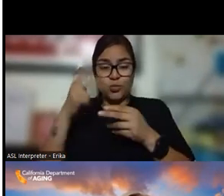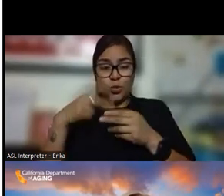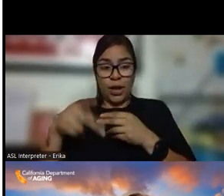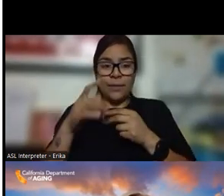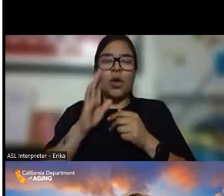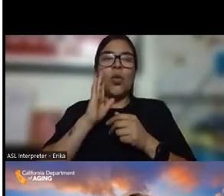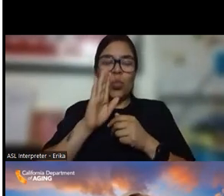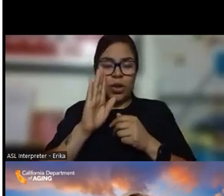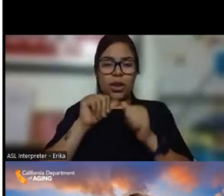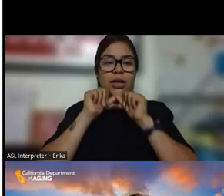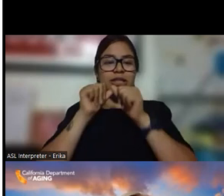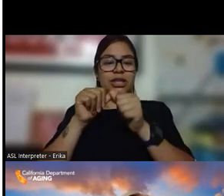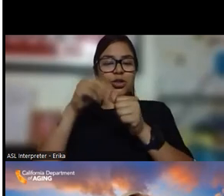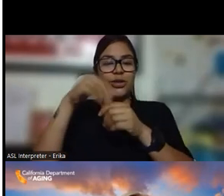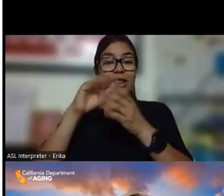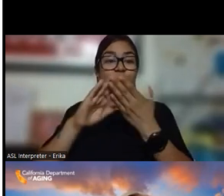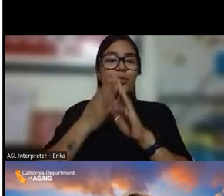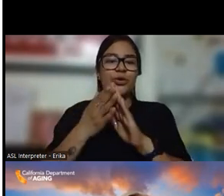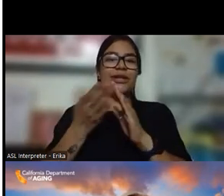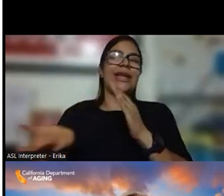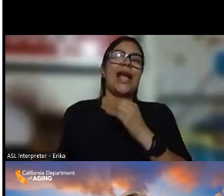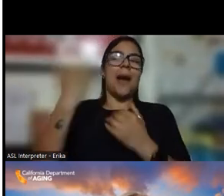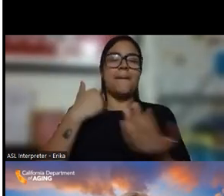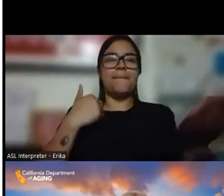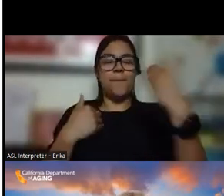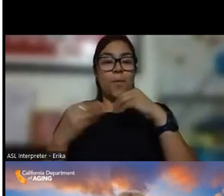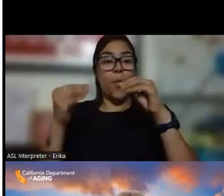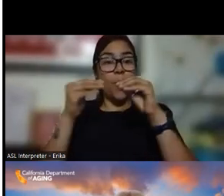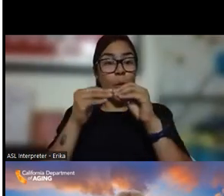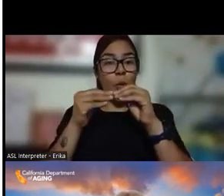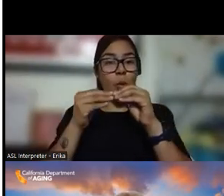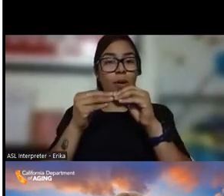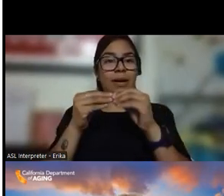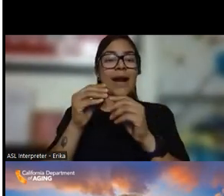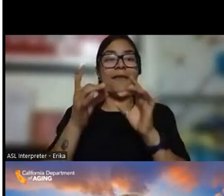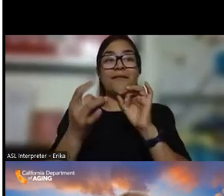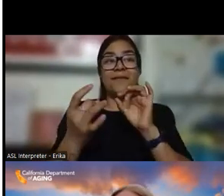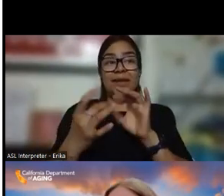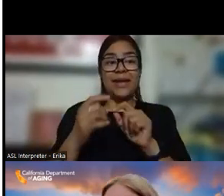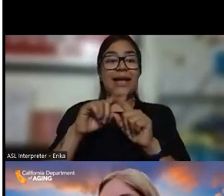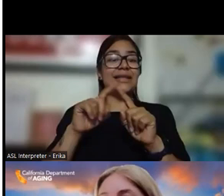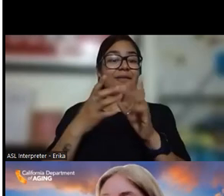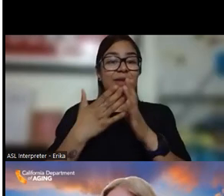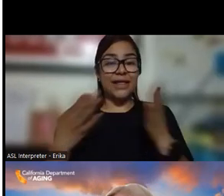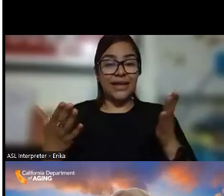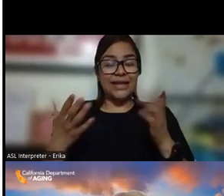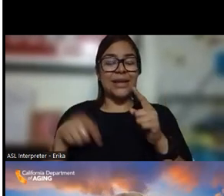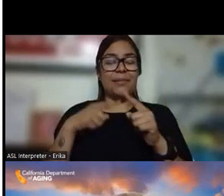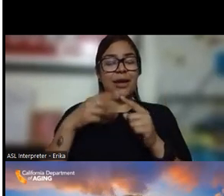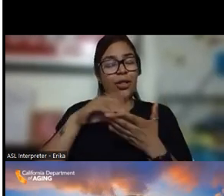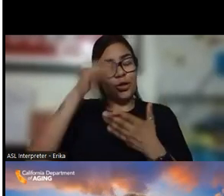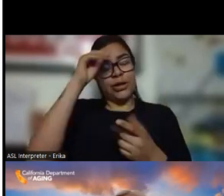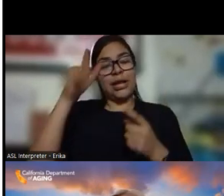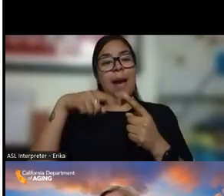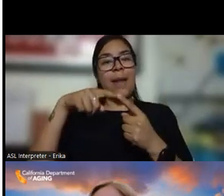are trusted to gather additional data, hear additional feedback and insights, and learn about what